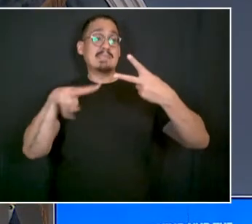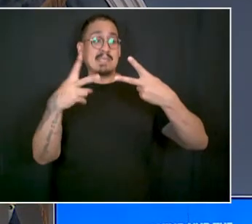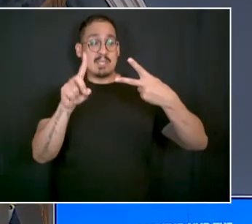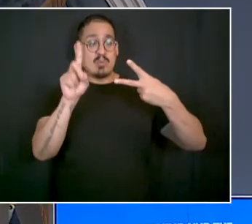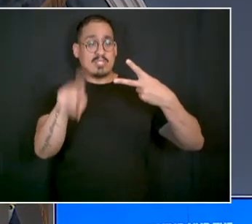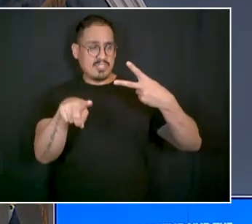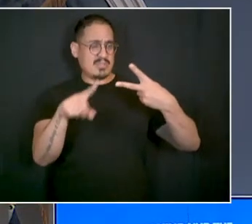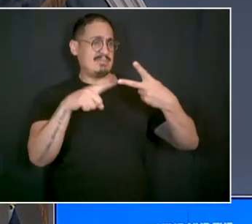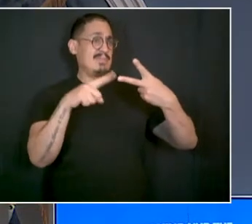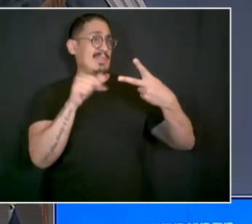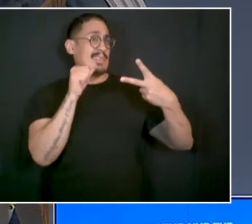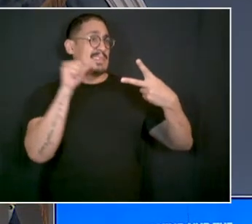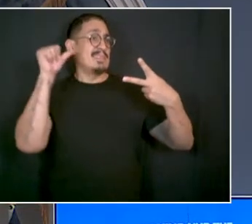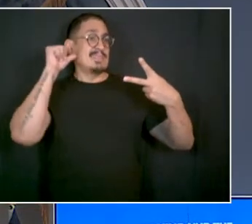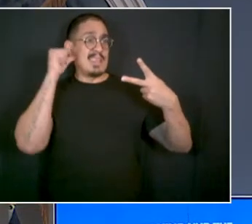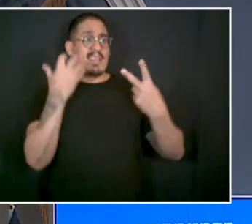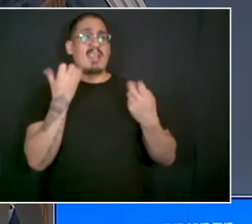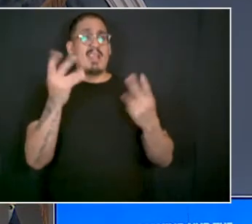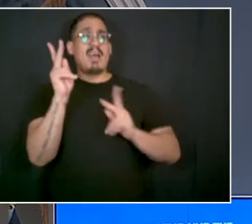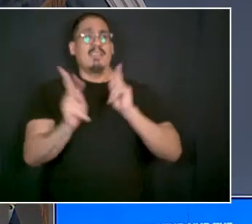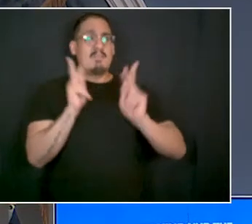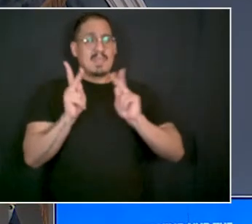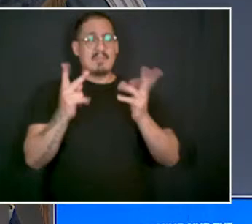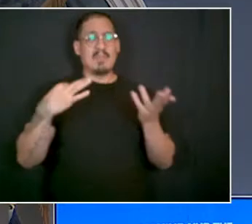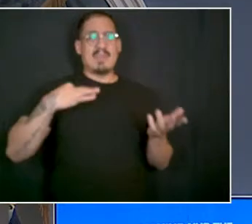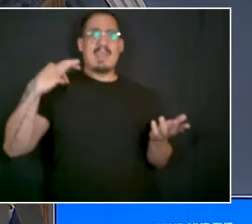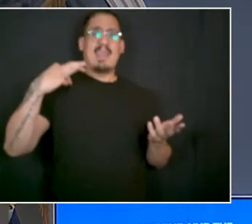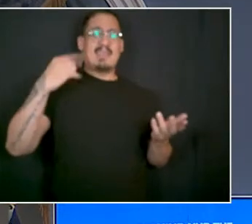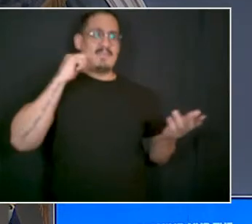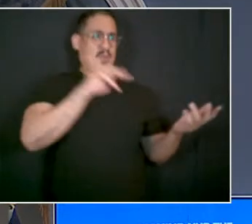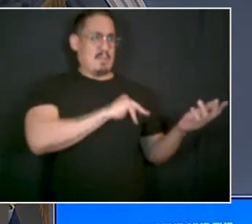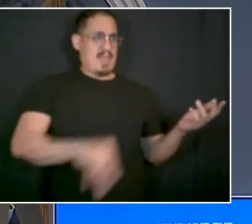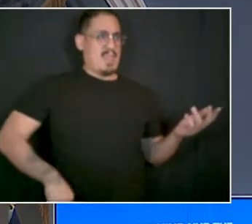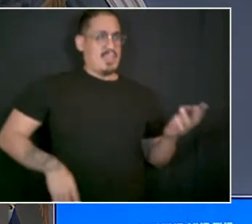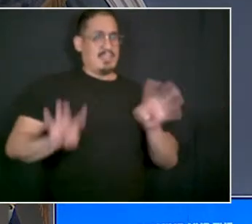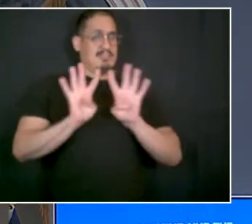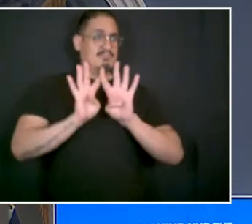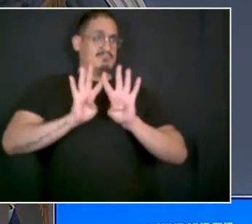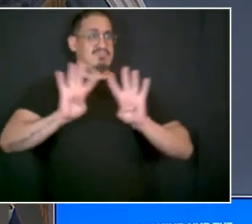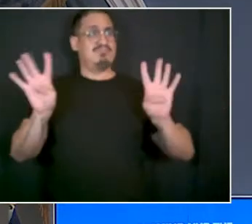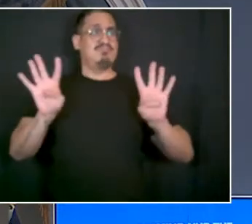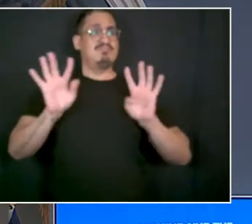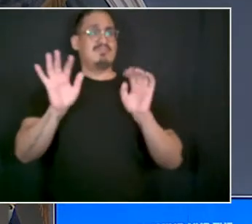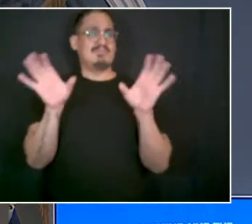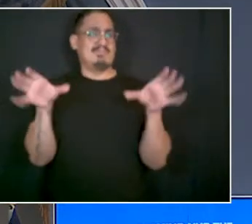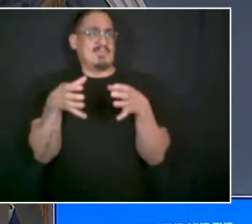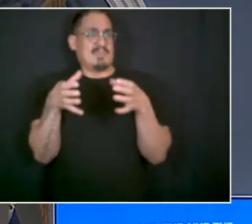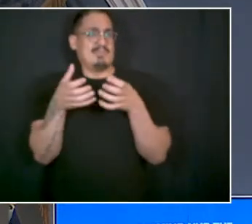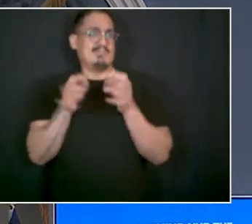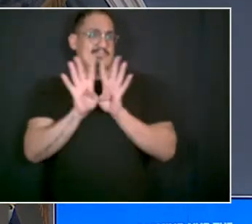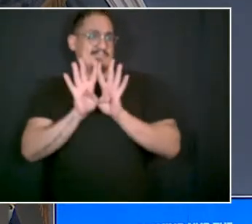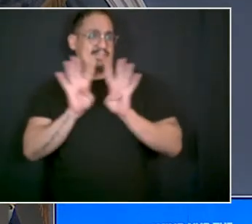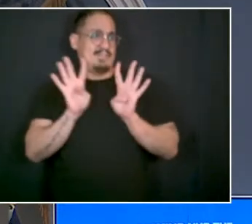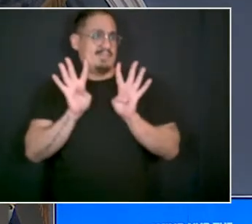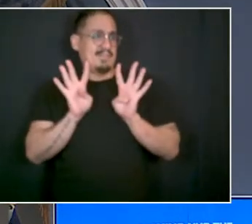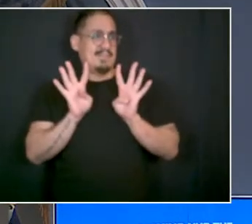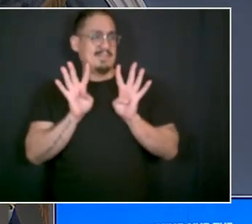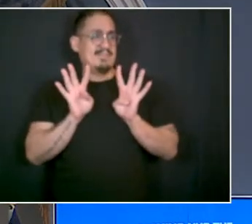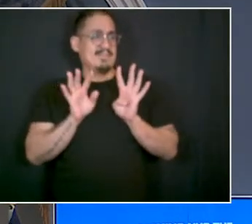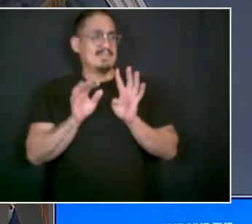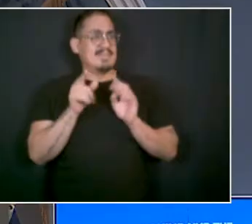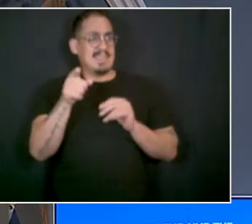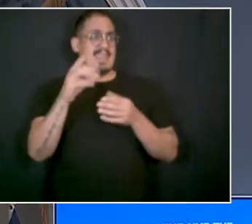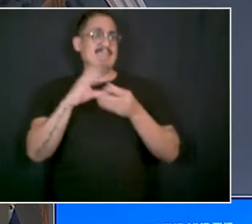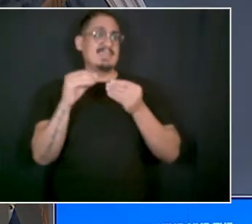Curtis Sliwa stood with the Democratic potential nominees, and they called out former Governor Cuomo for his handling of the nursing